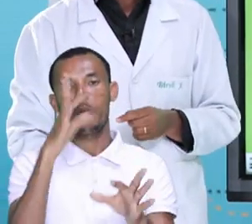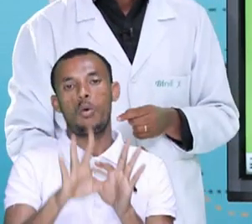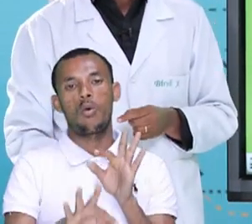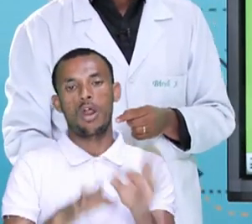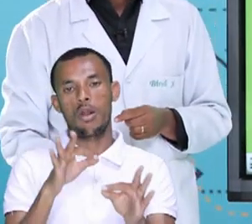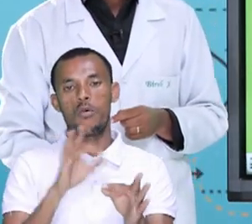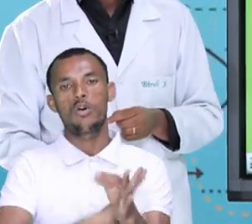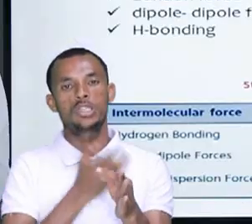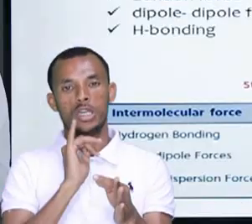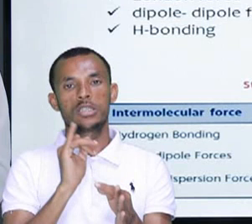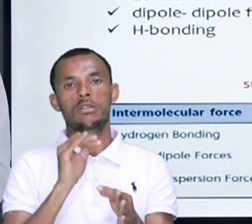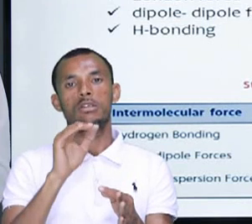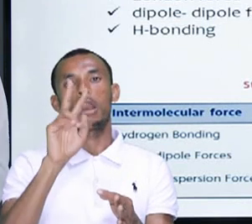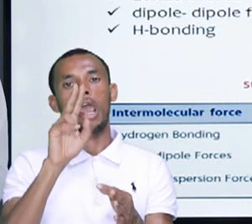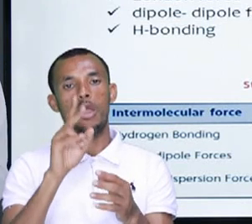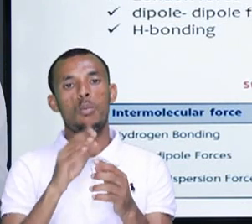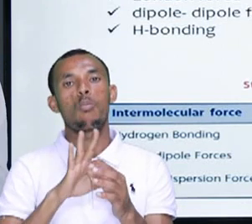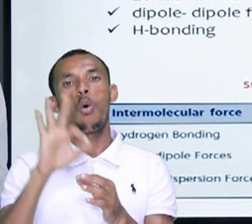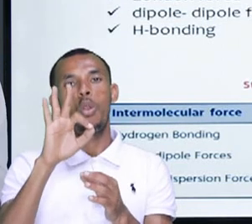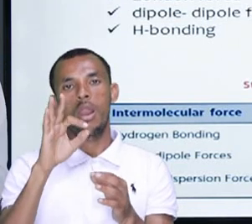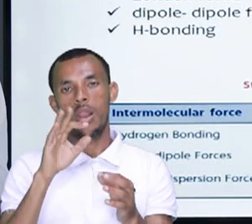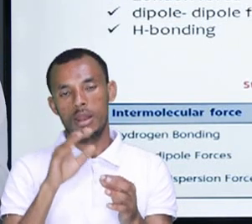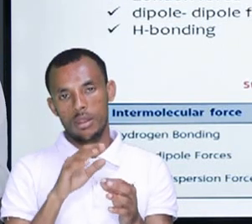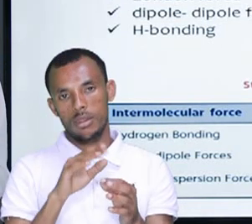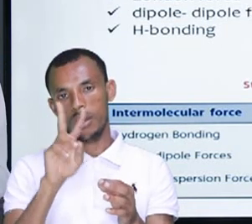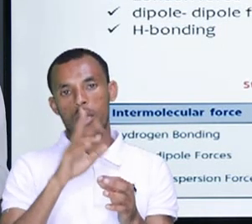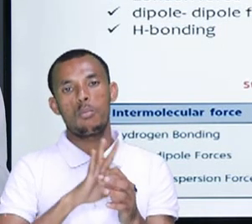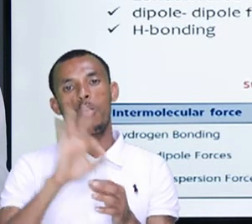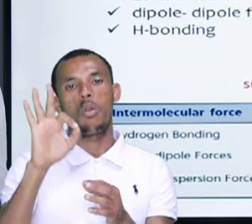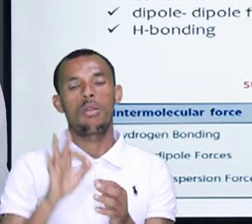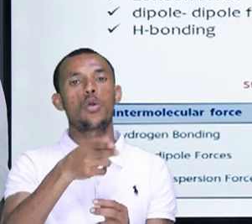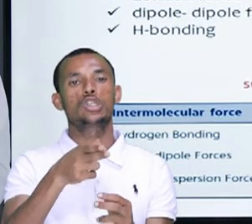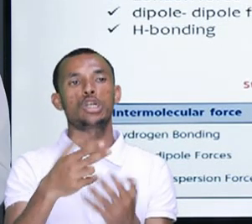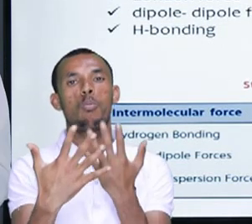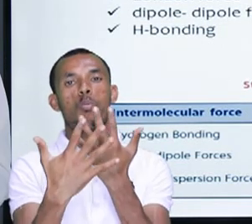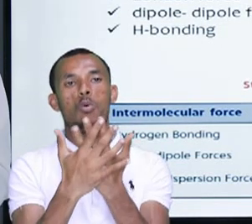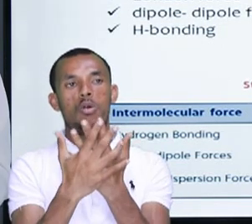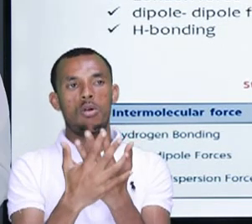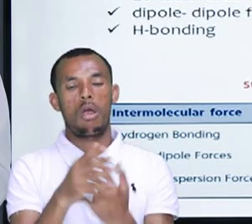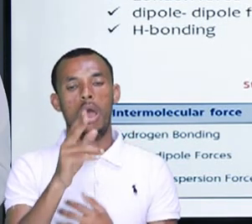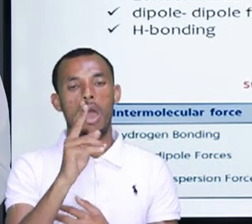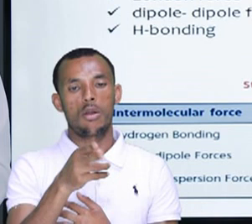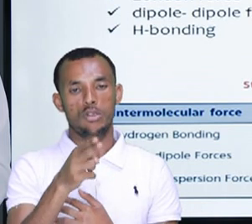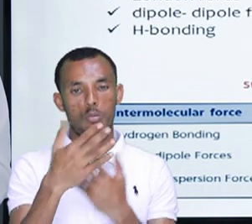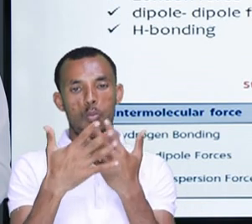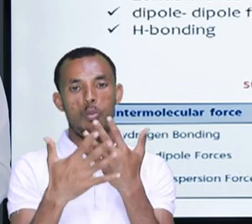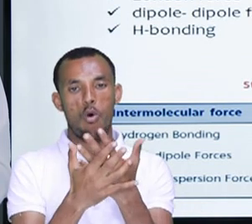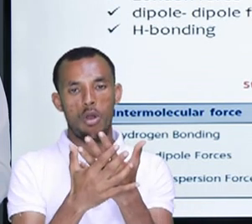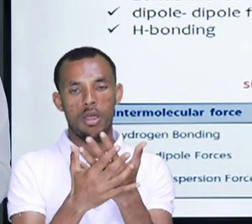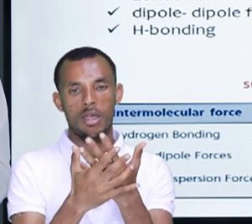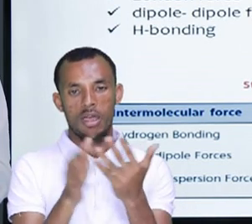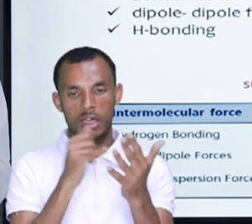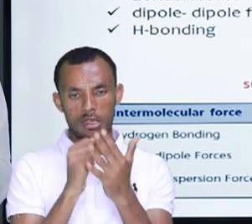dipole forces. The third one is hydrogen bonding. Hydrogen bonding is